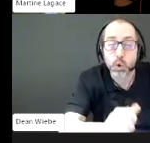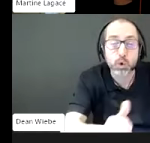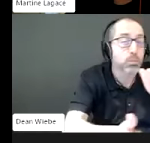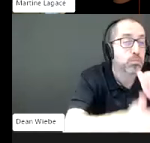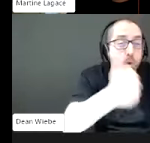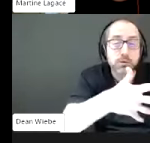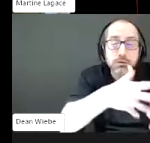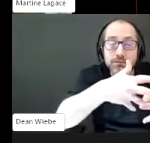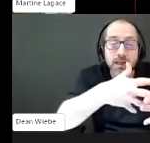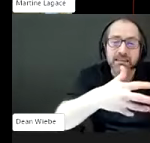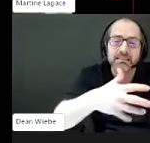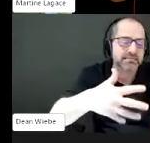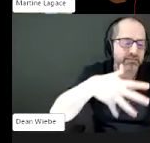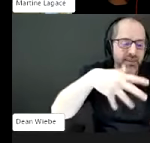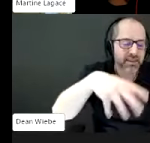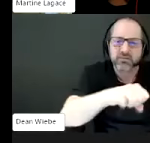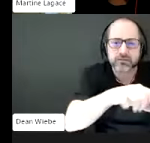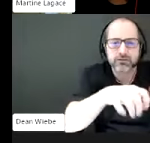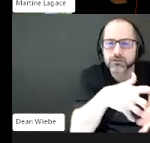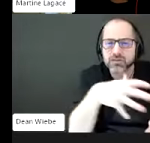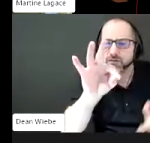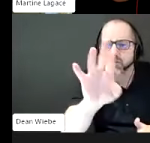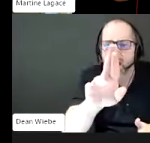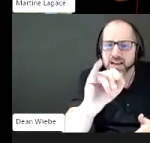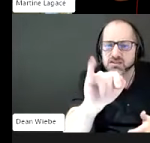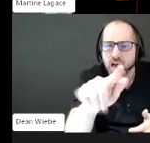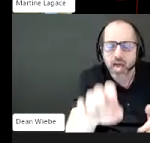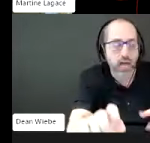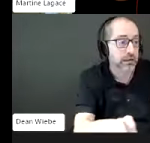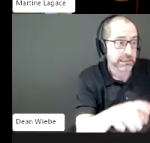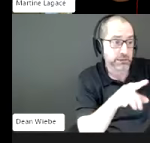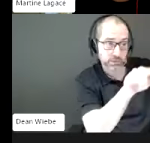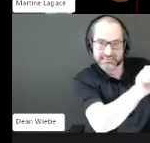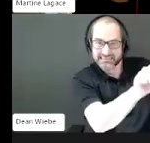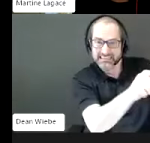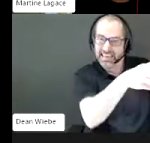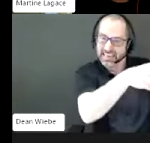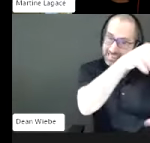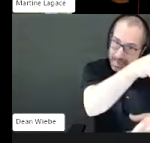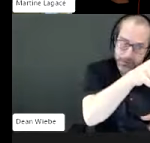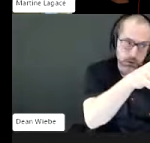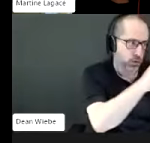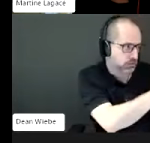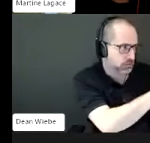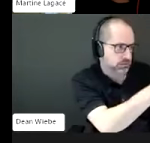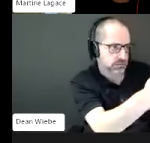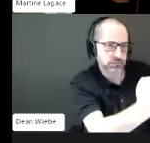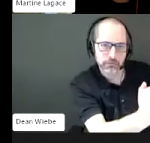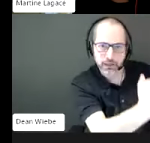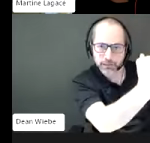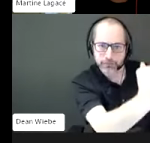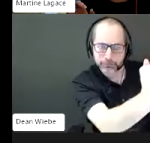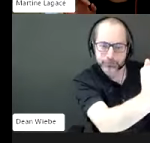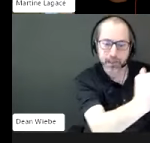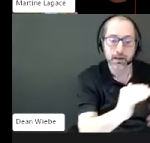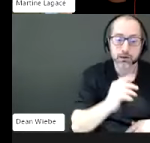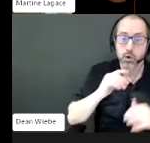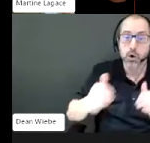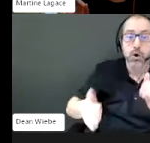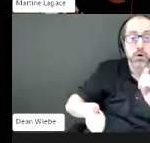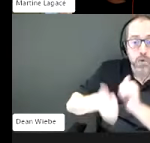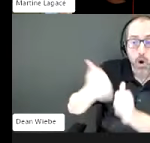fragile. What were the roles attributed to older adults during the pandemic? So the majority of speeches portrayed older adults, and that's